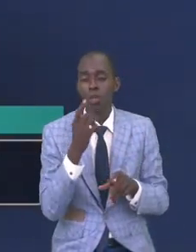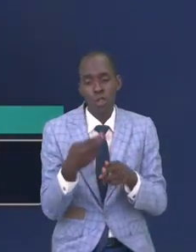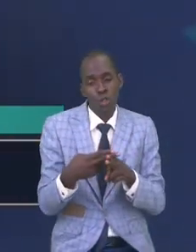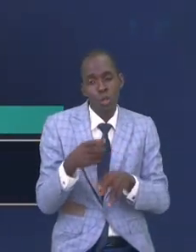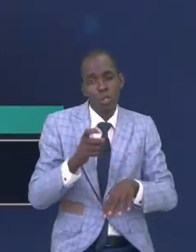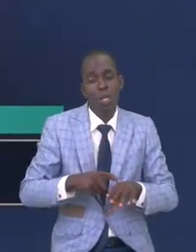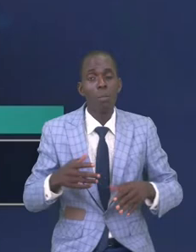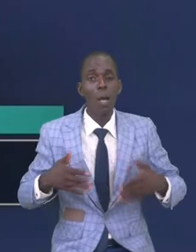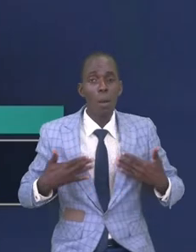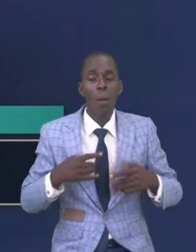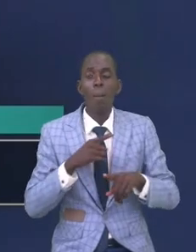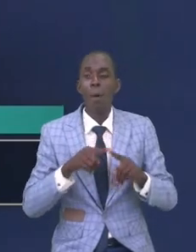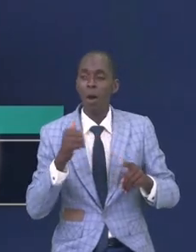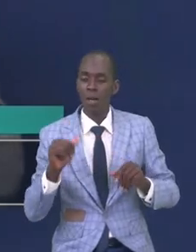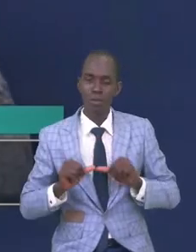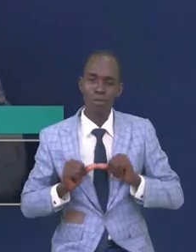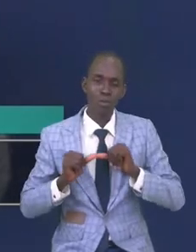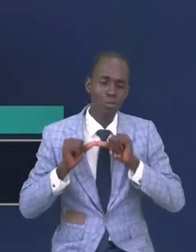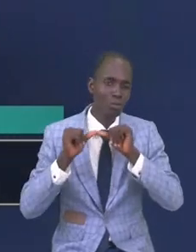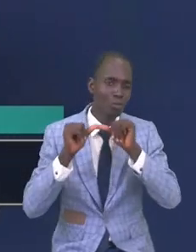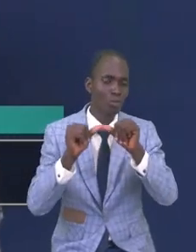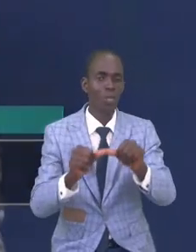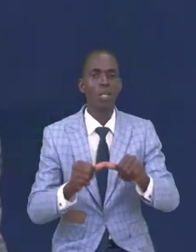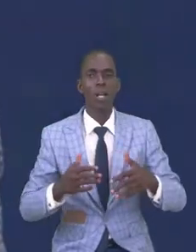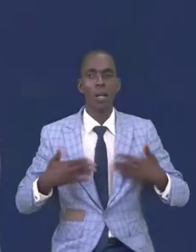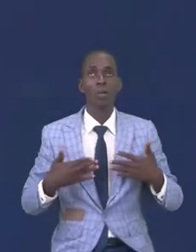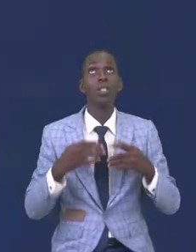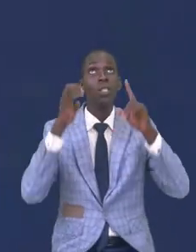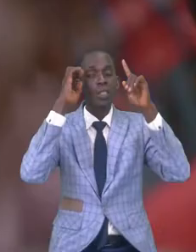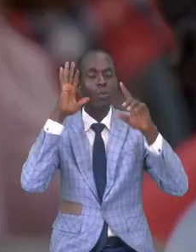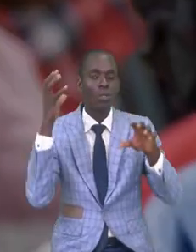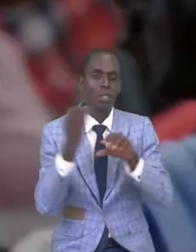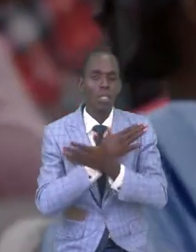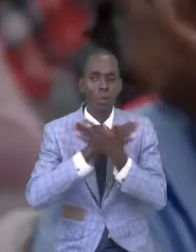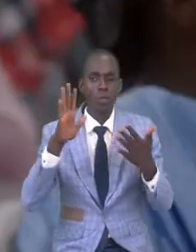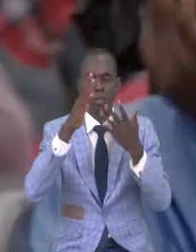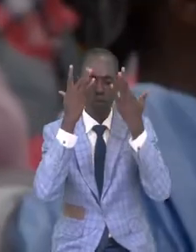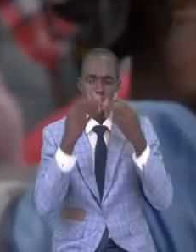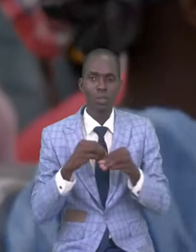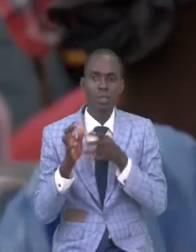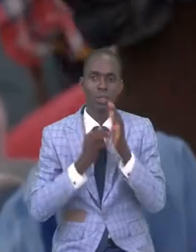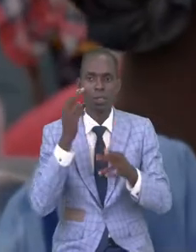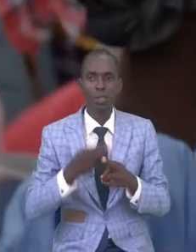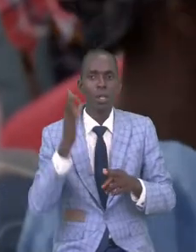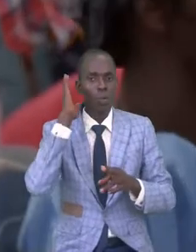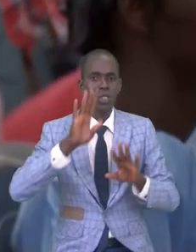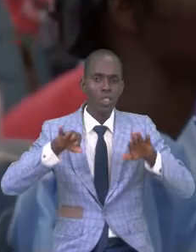but habitual happiness. It will take your sorrow away. And it will give